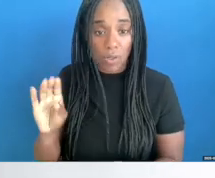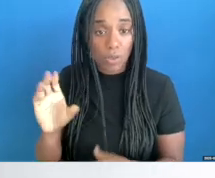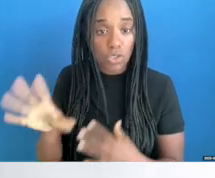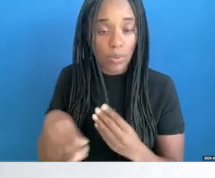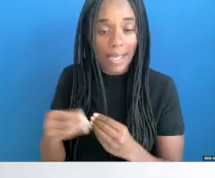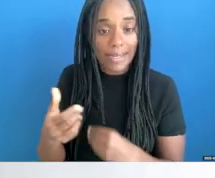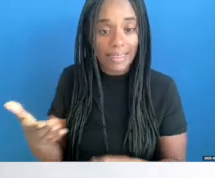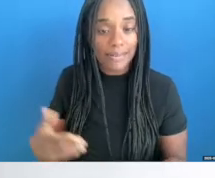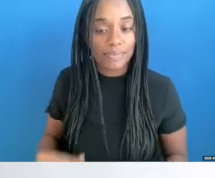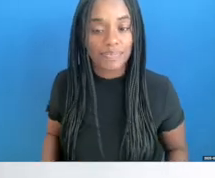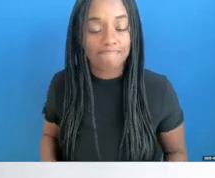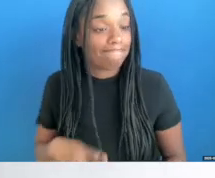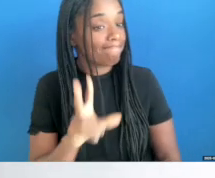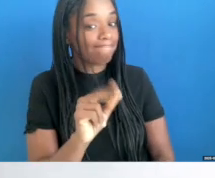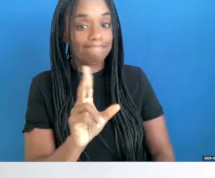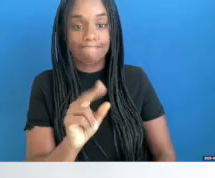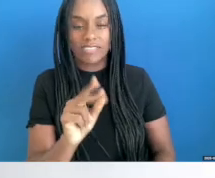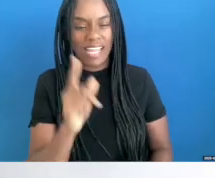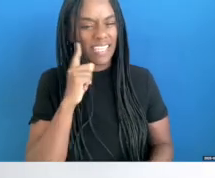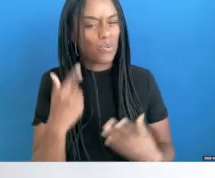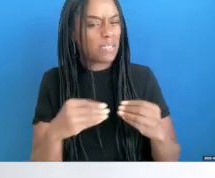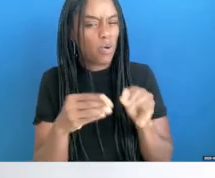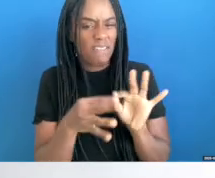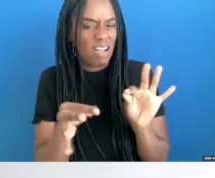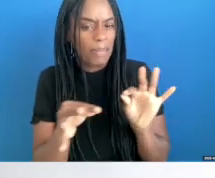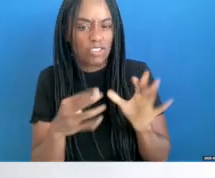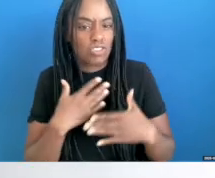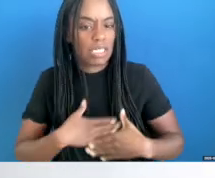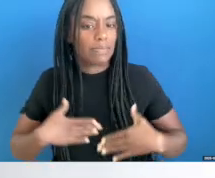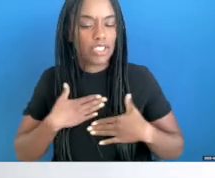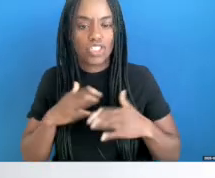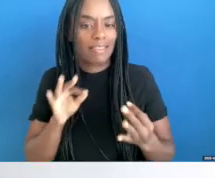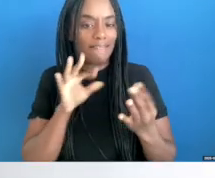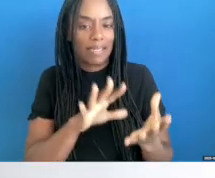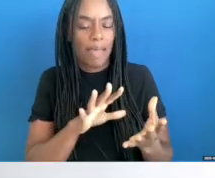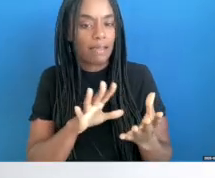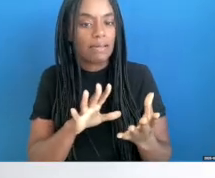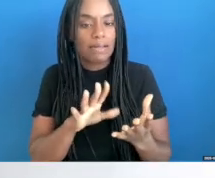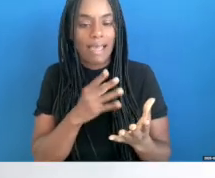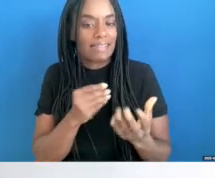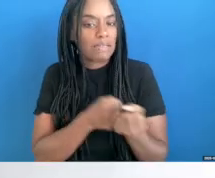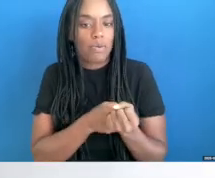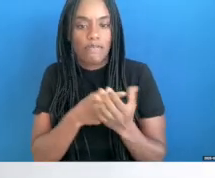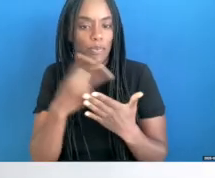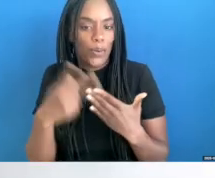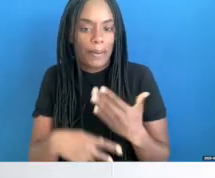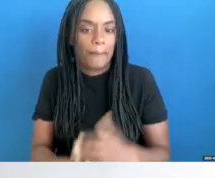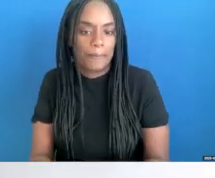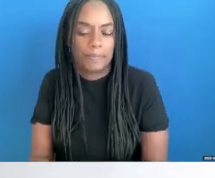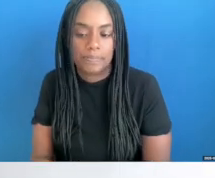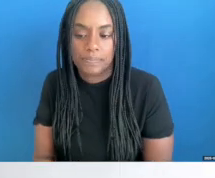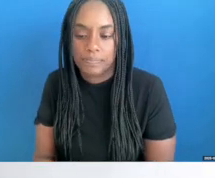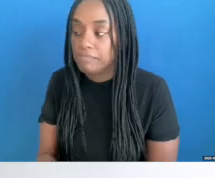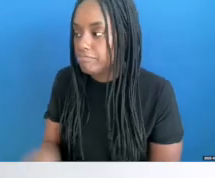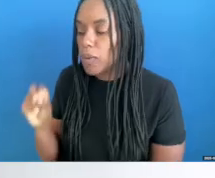his third question? Nope, I think that was more of a comment. Just appreciate the feedback and your support for the program.